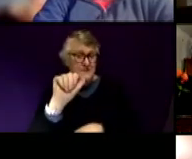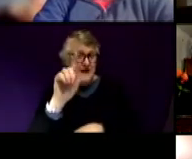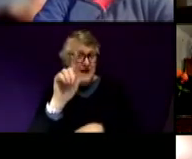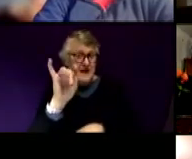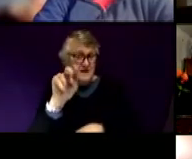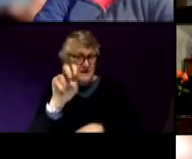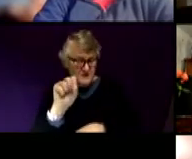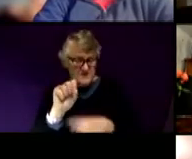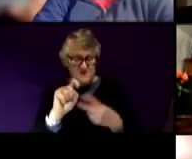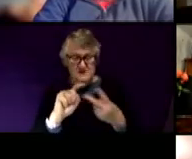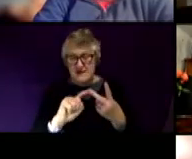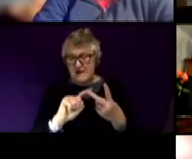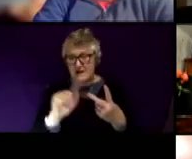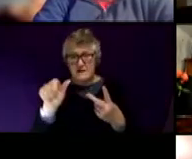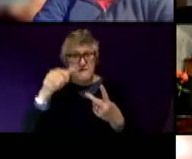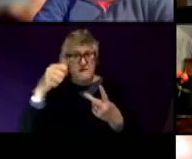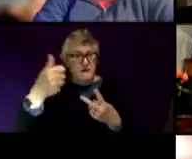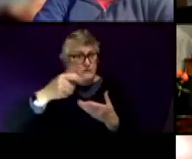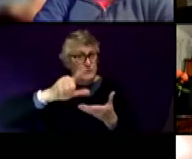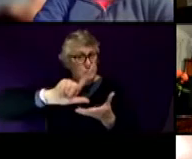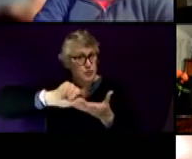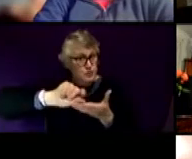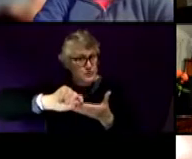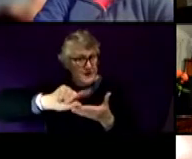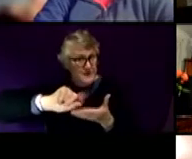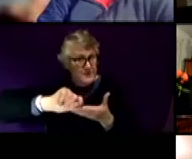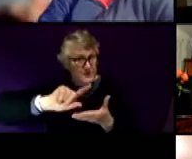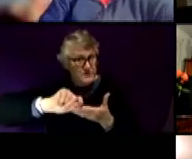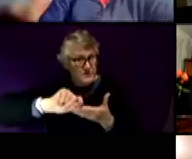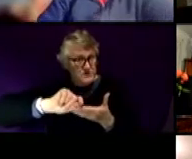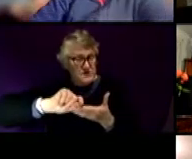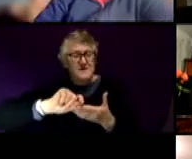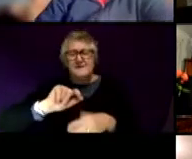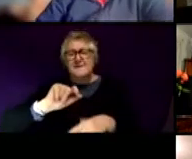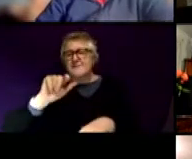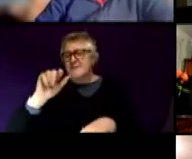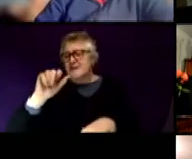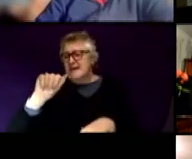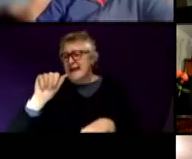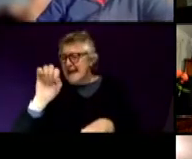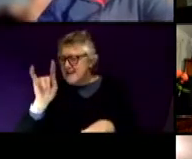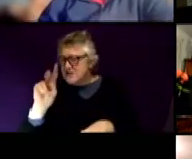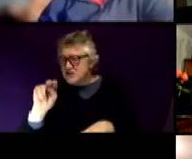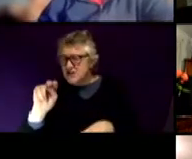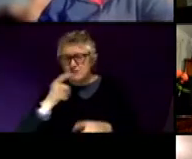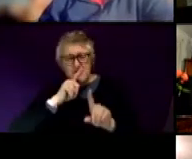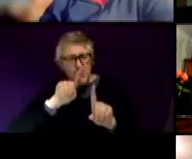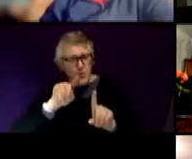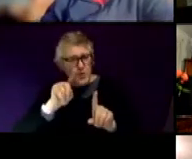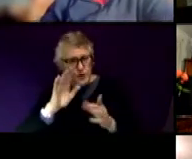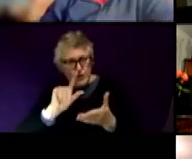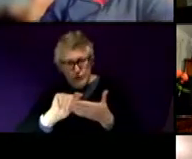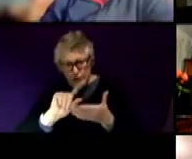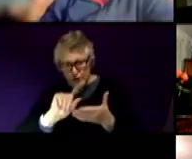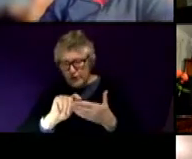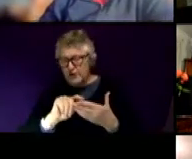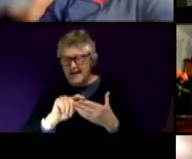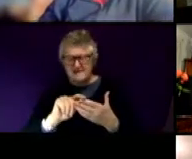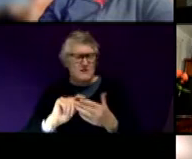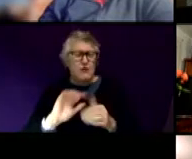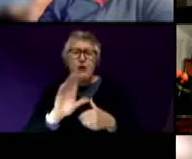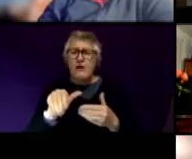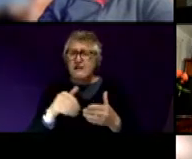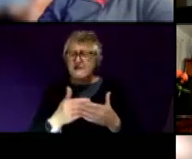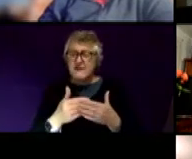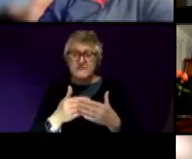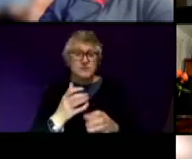other various newspapers, the Asian Reporter, the all of them, to get this as soon as possible. I know that we already